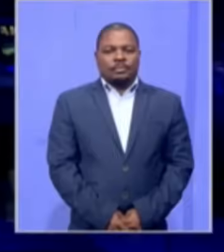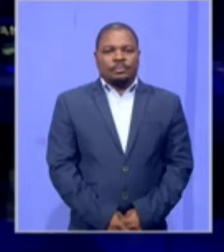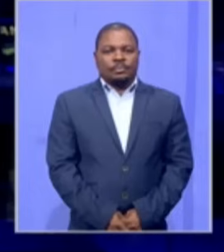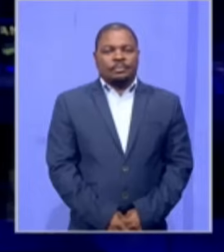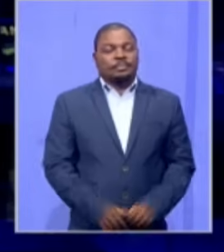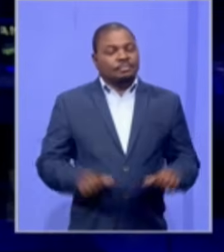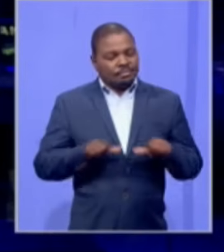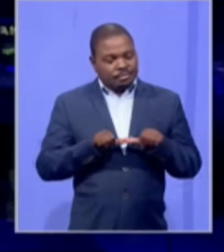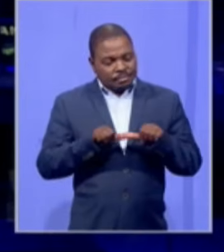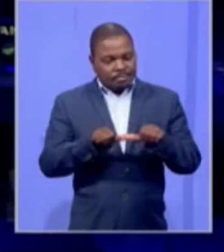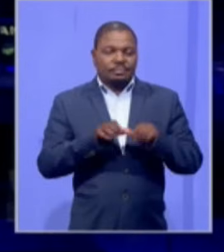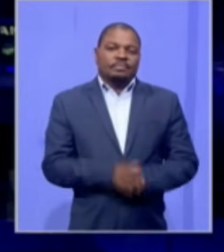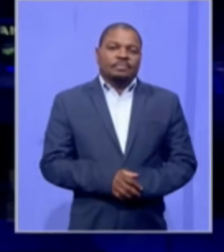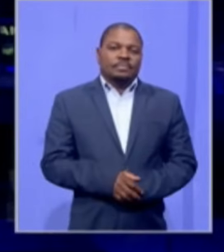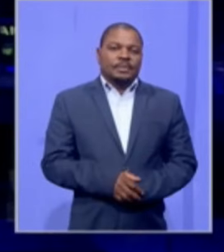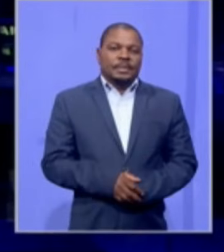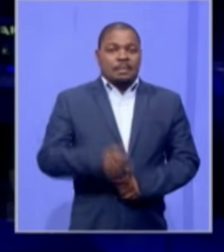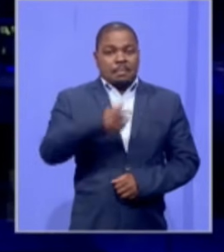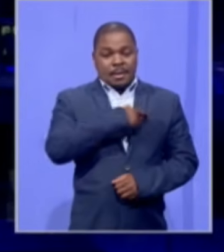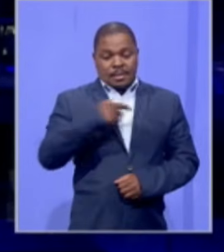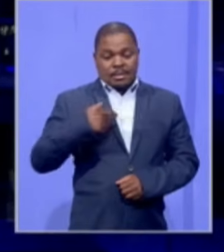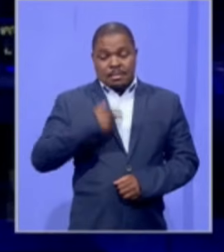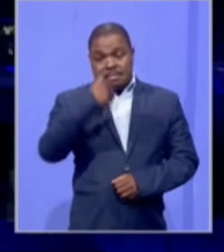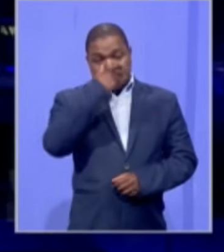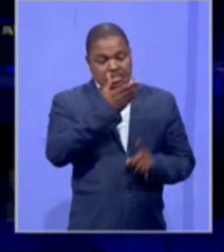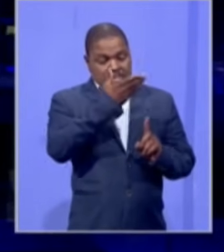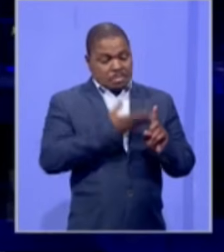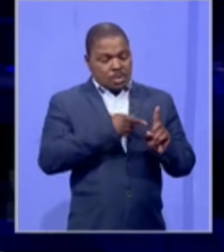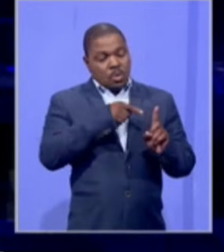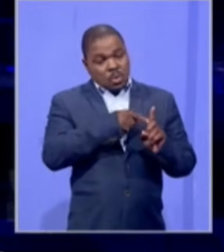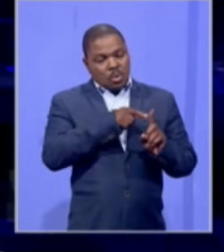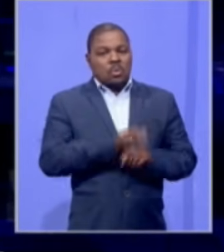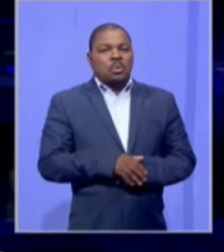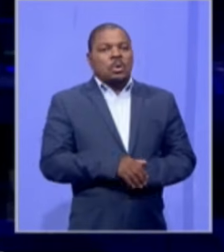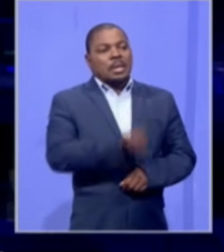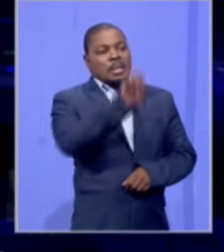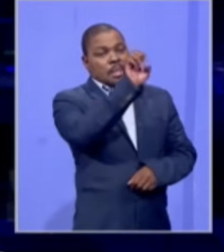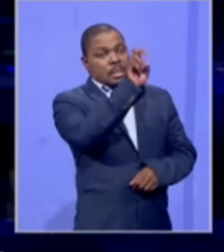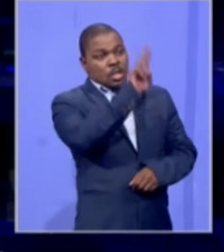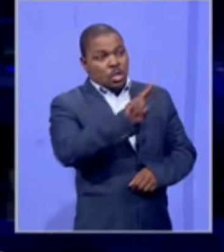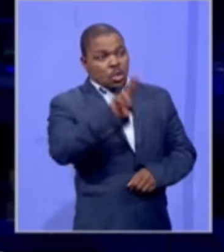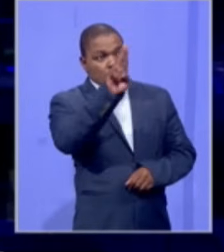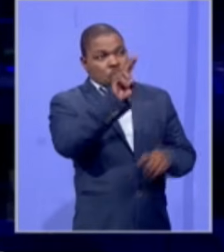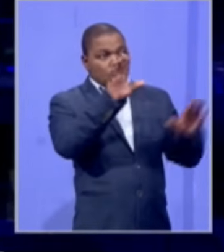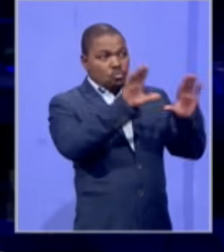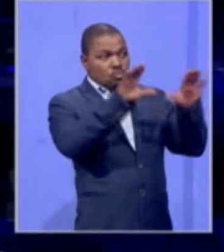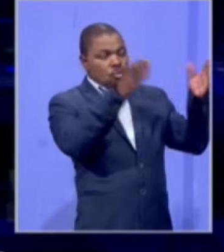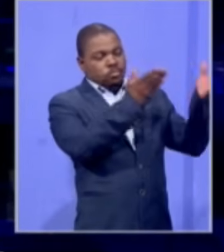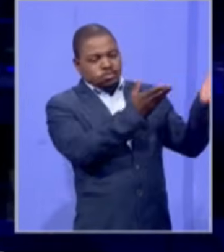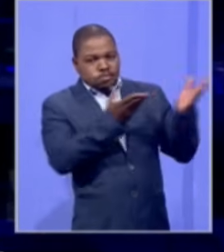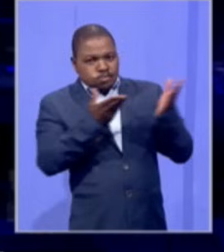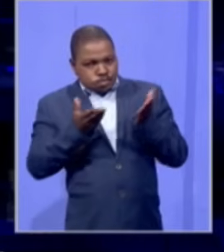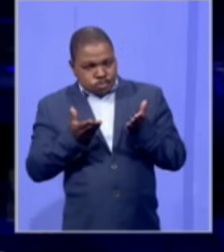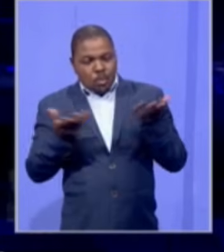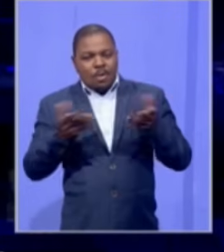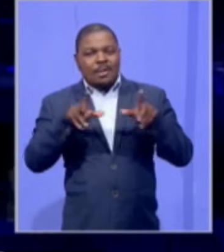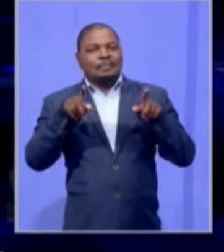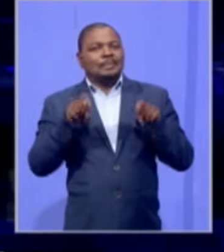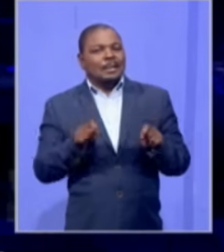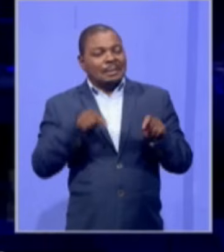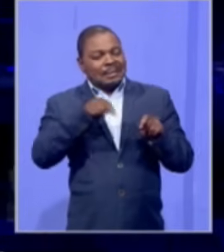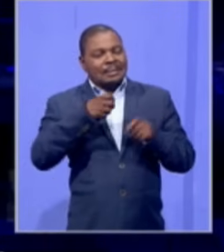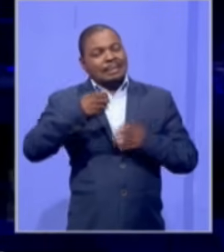Re theoha le tsona ka ditaba tse reng Mopresidente Cyril Ramaphosa o amoetse moifo wa tswang European Union Cape Town